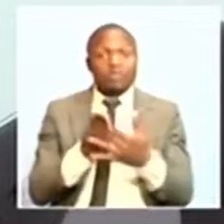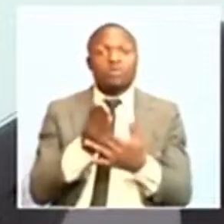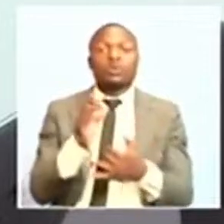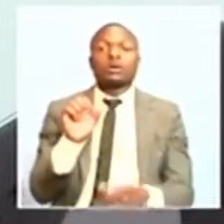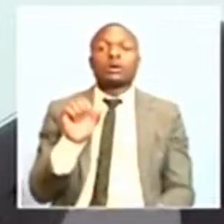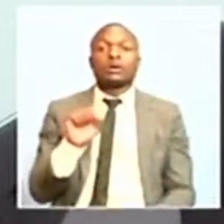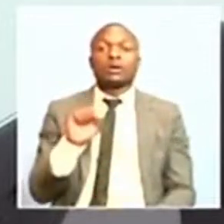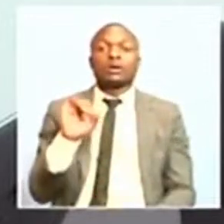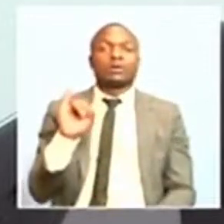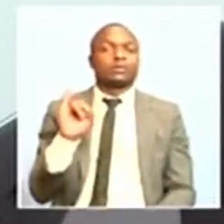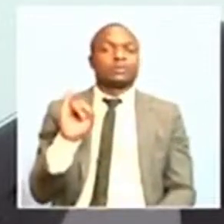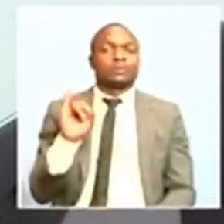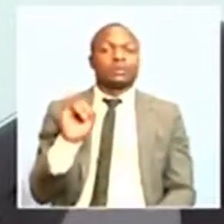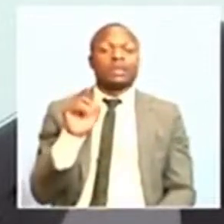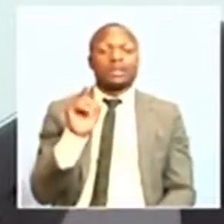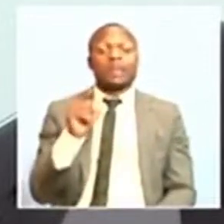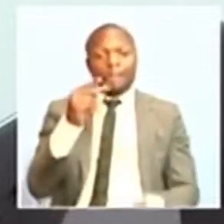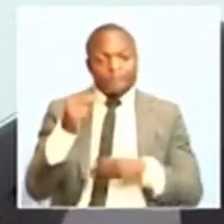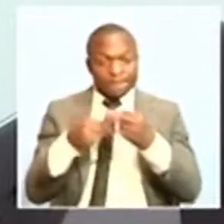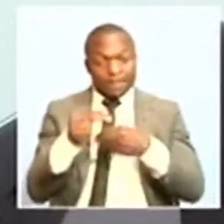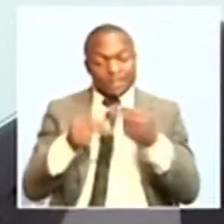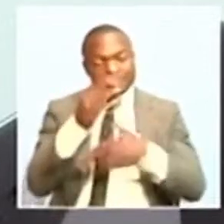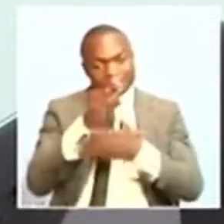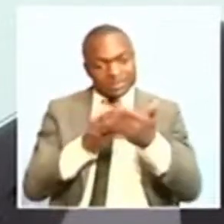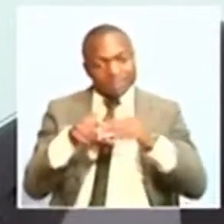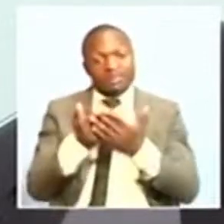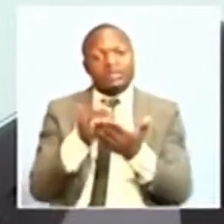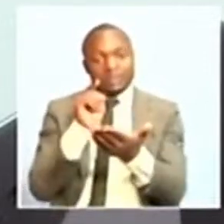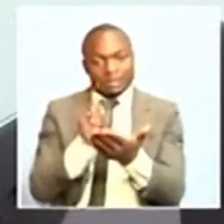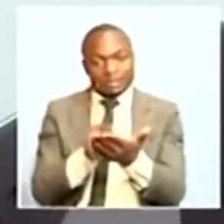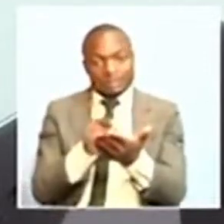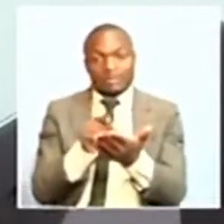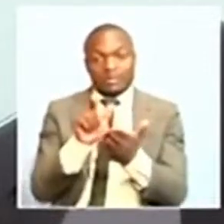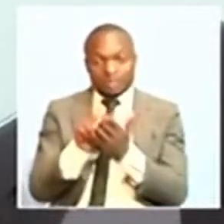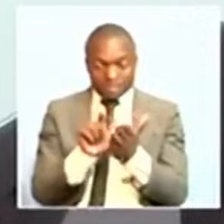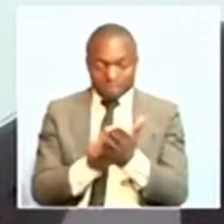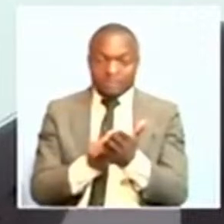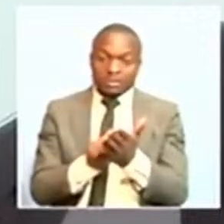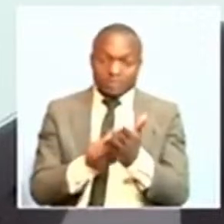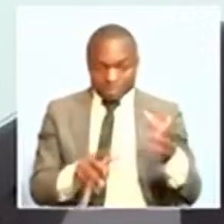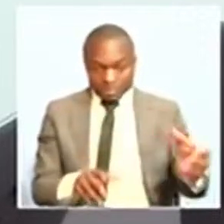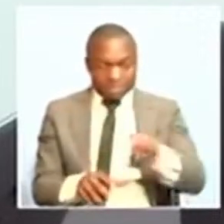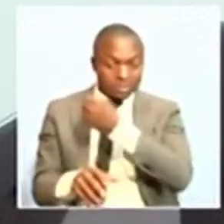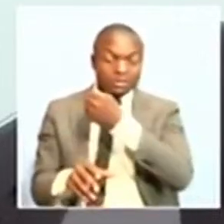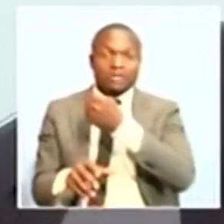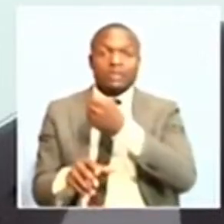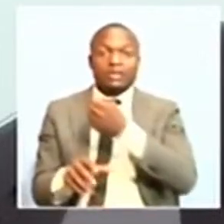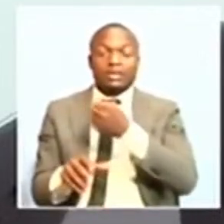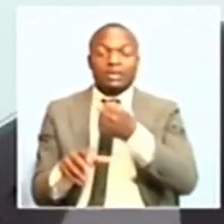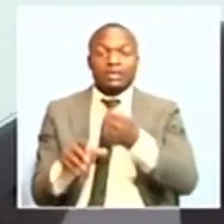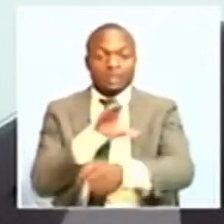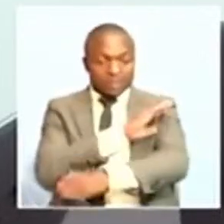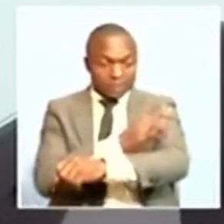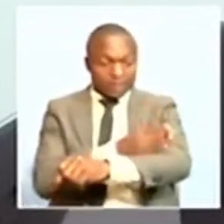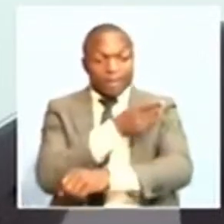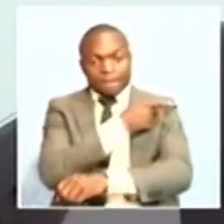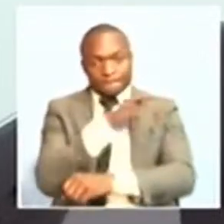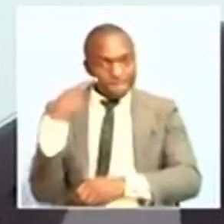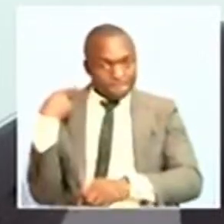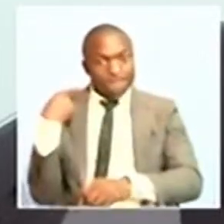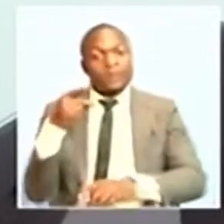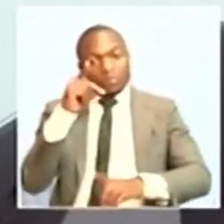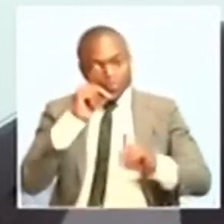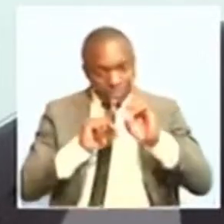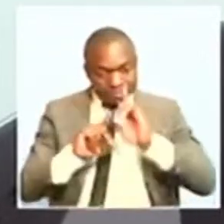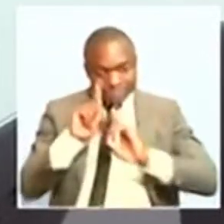SI. So that means that somehow this provision is taken away the power of Parliament to